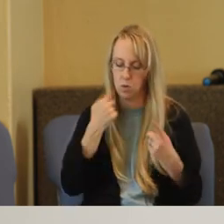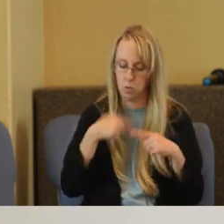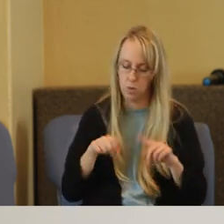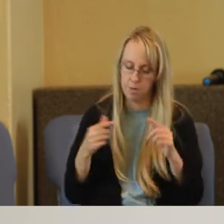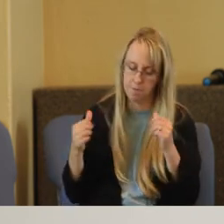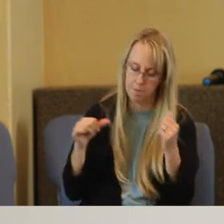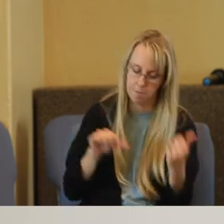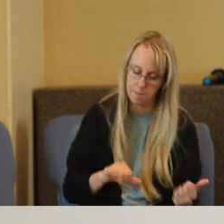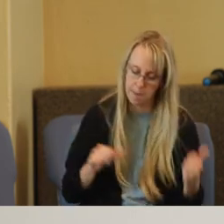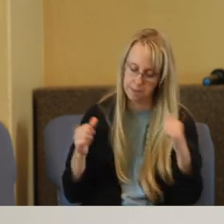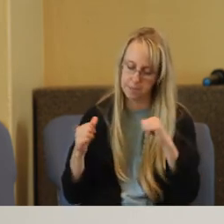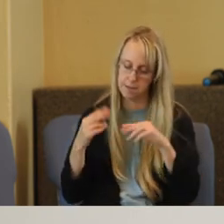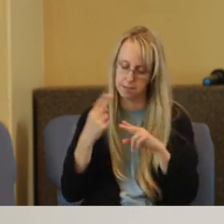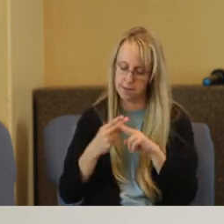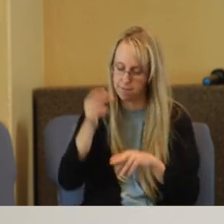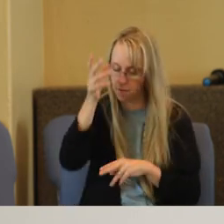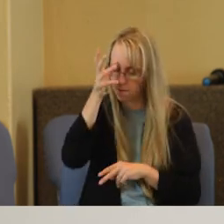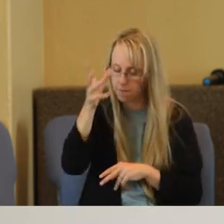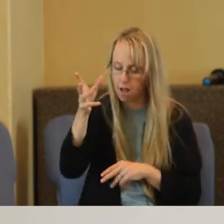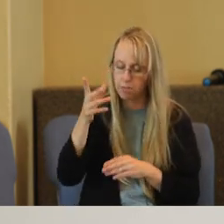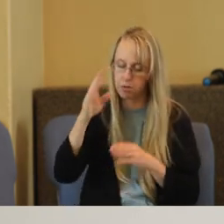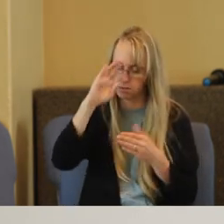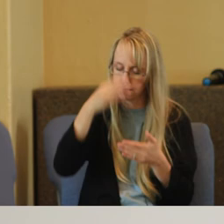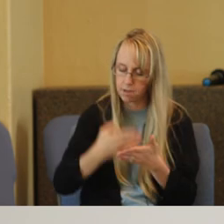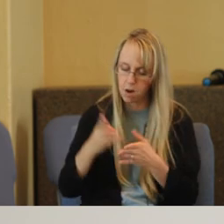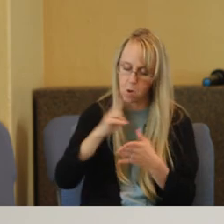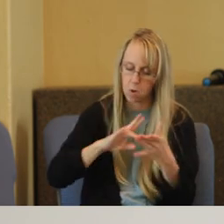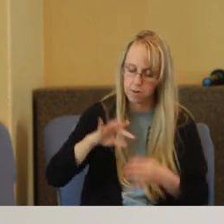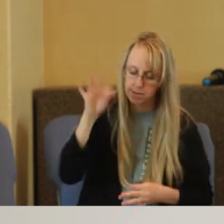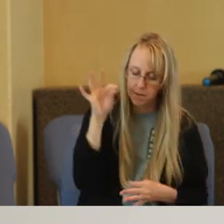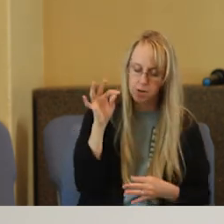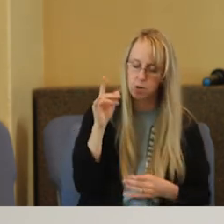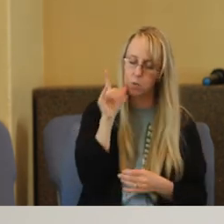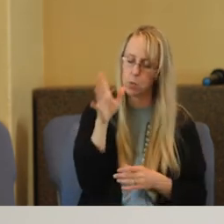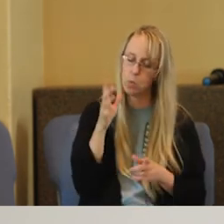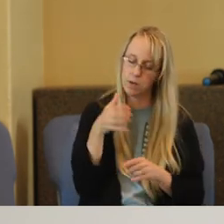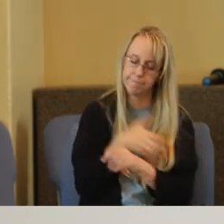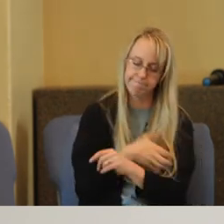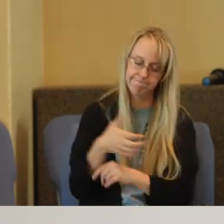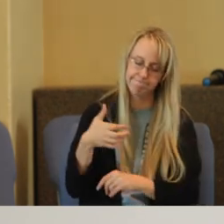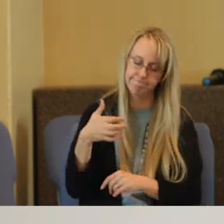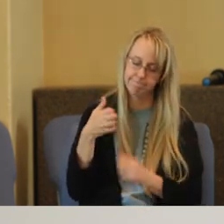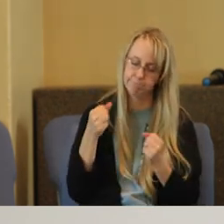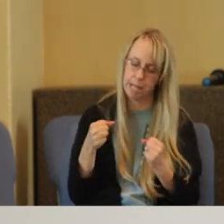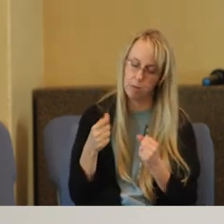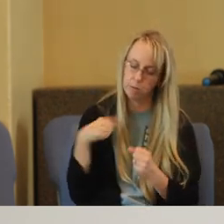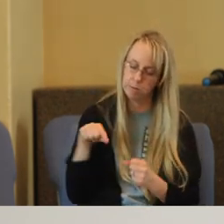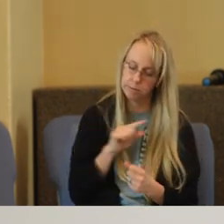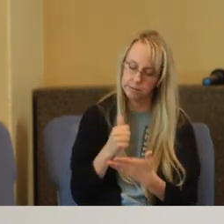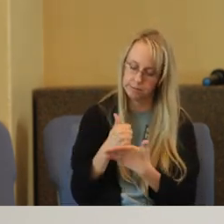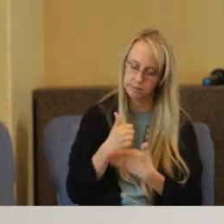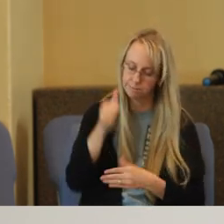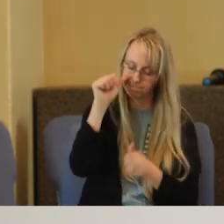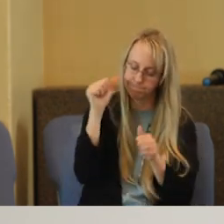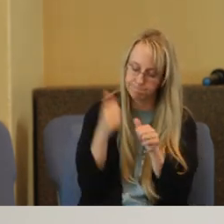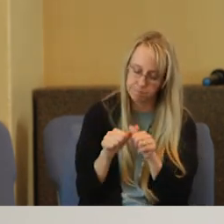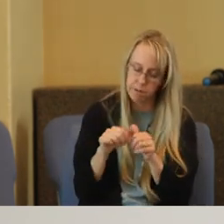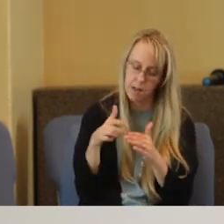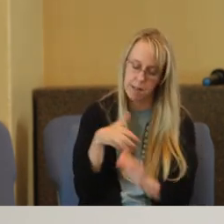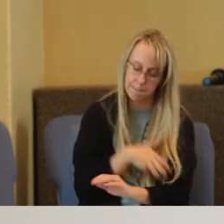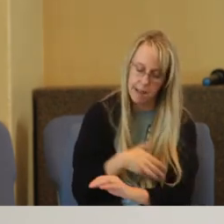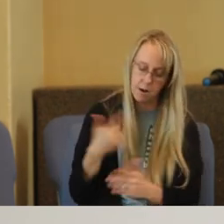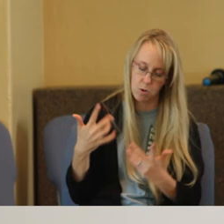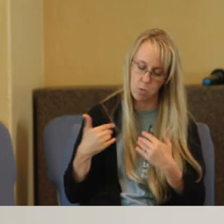baptized into the name of the Father, the Son, and the Holy Spirit, that you would empower us and help us to remember the power that we